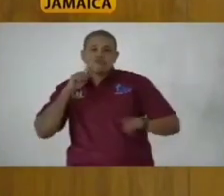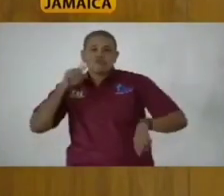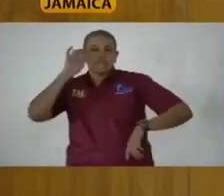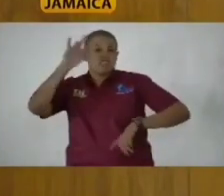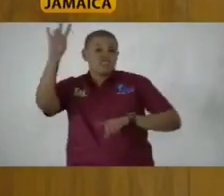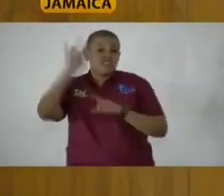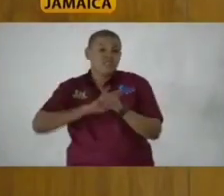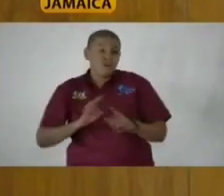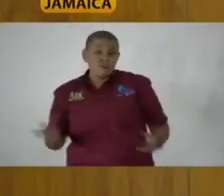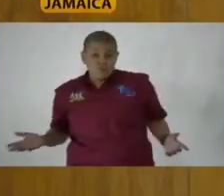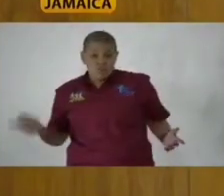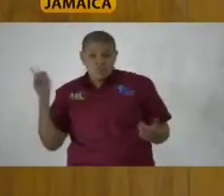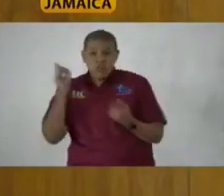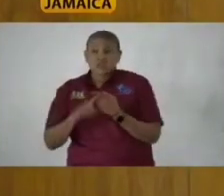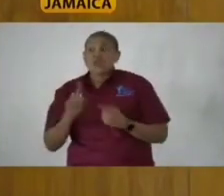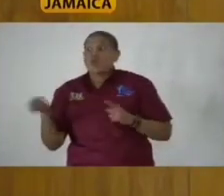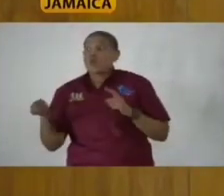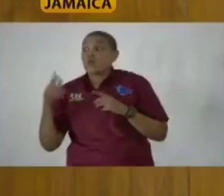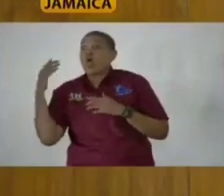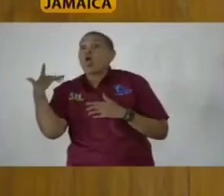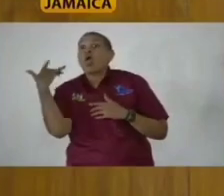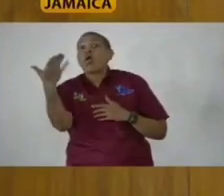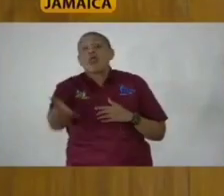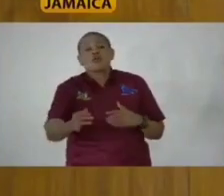7 months until well into January.